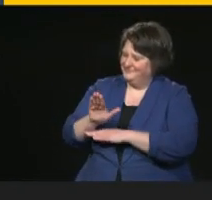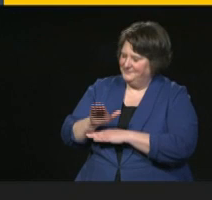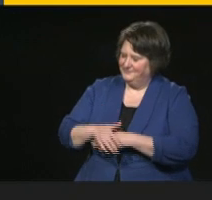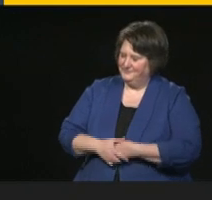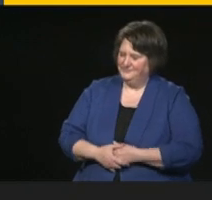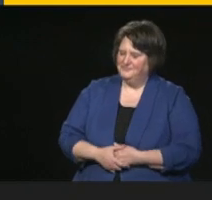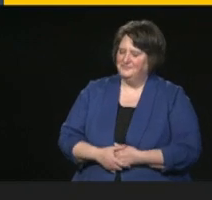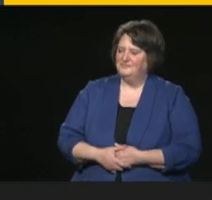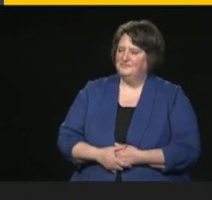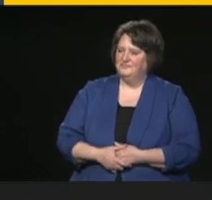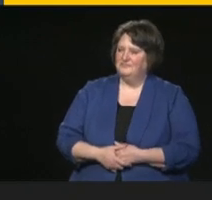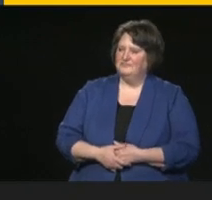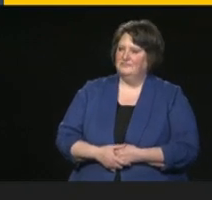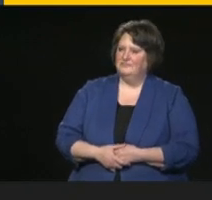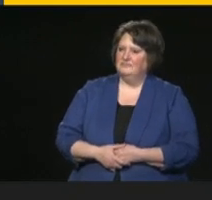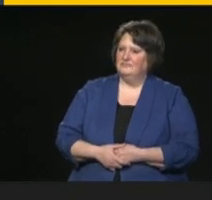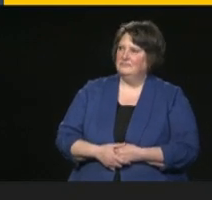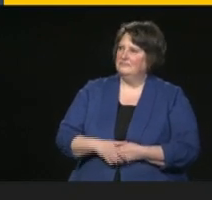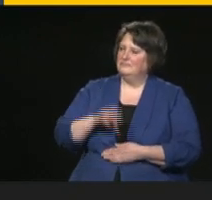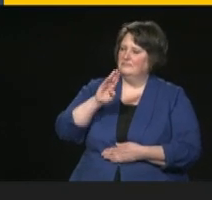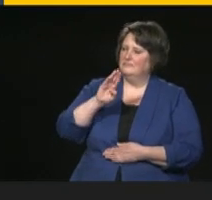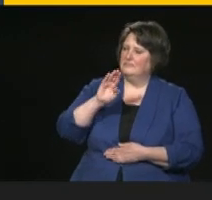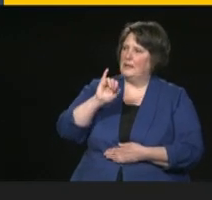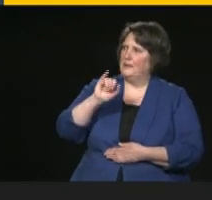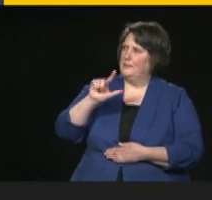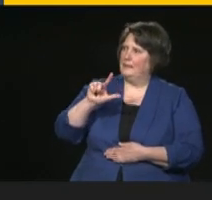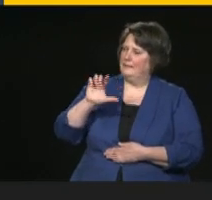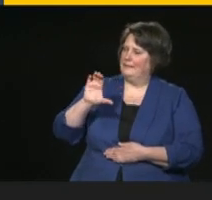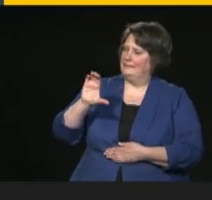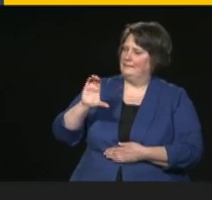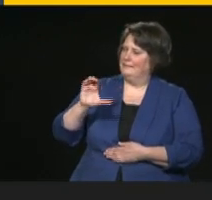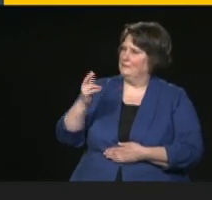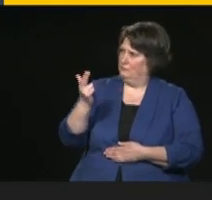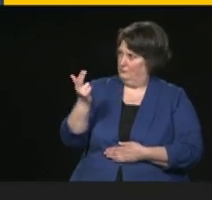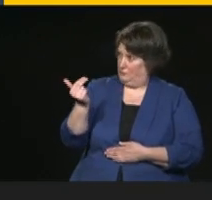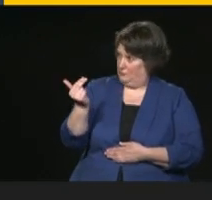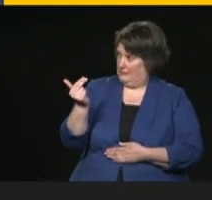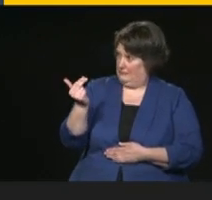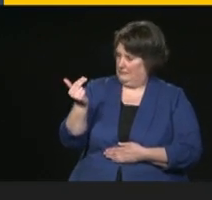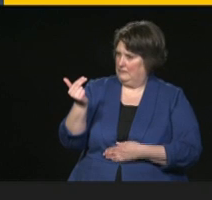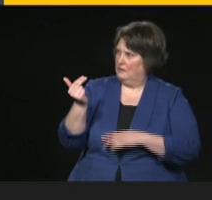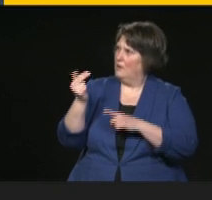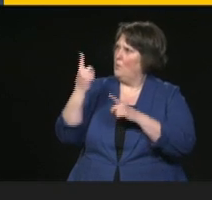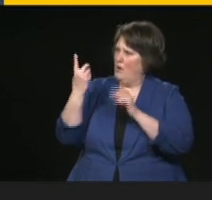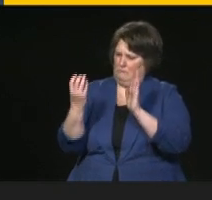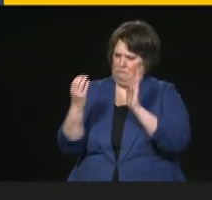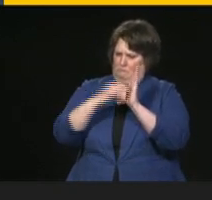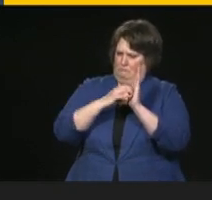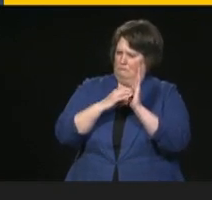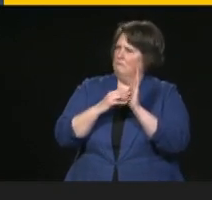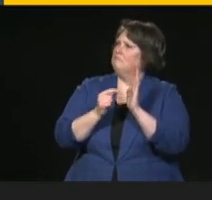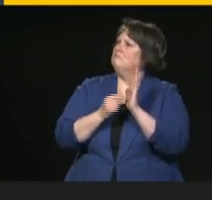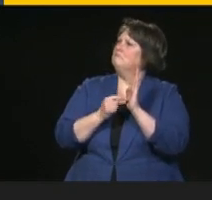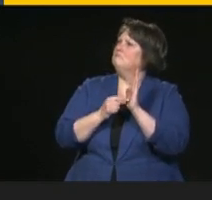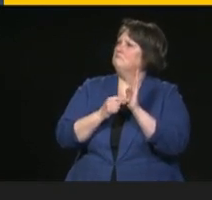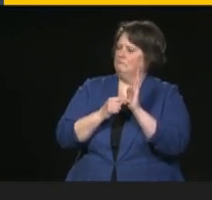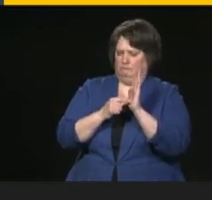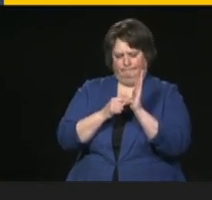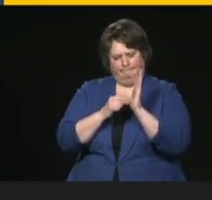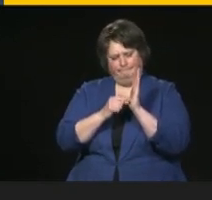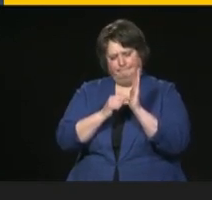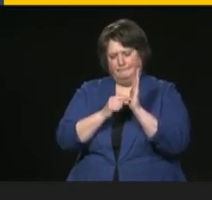C-13, a provision indicates that the emergency benefit, in fact, does not